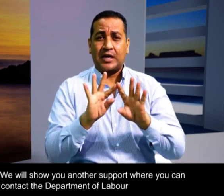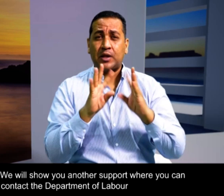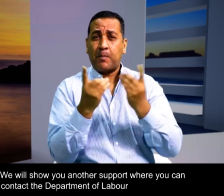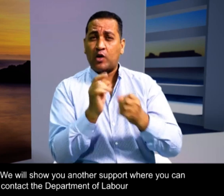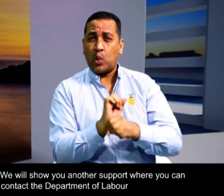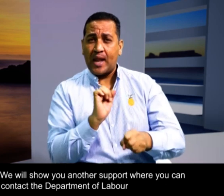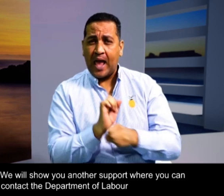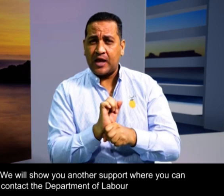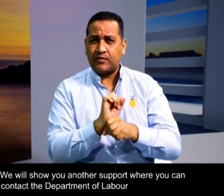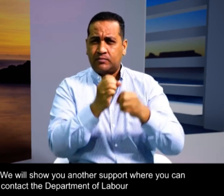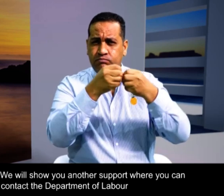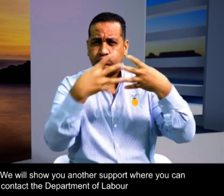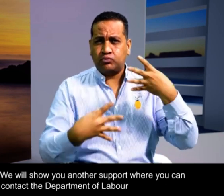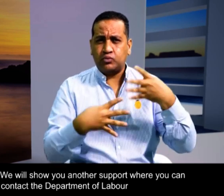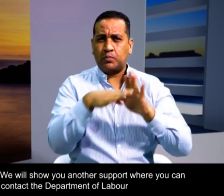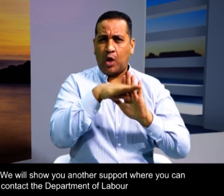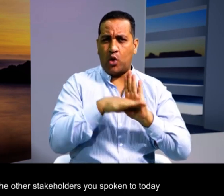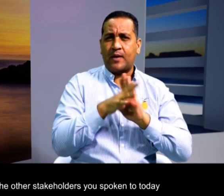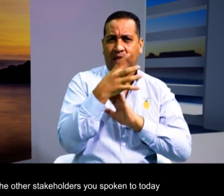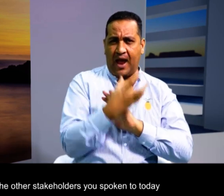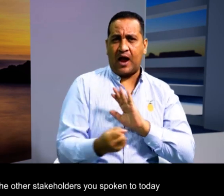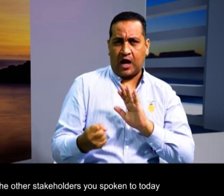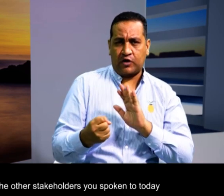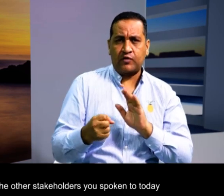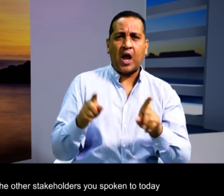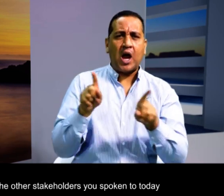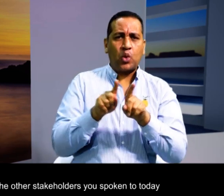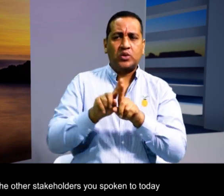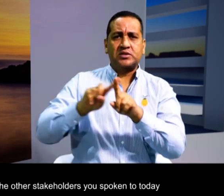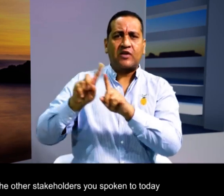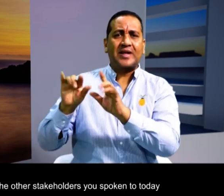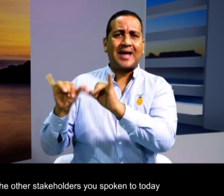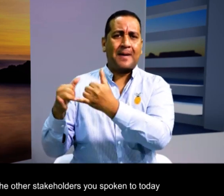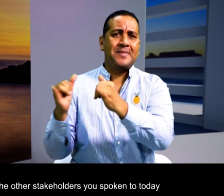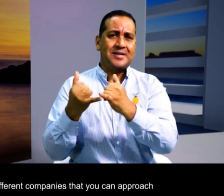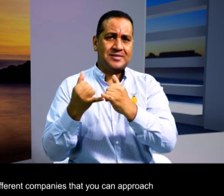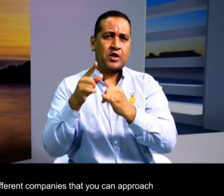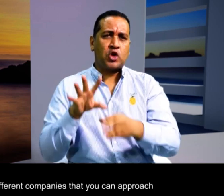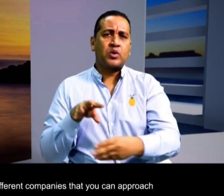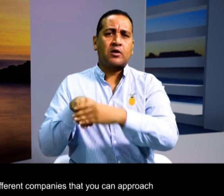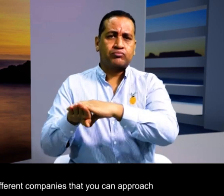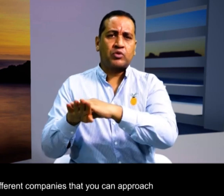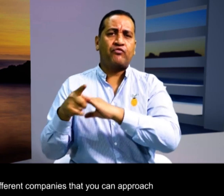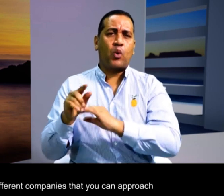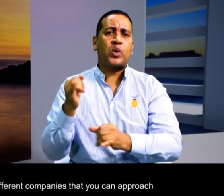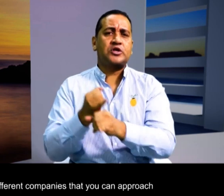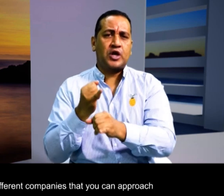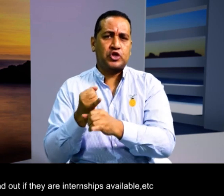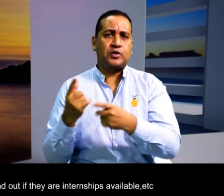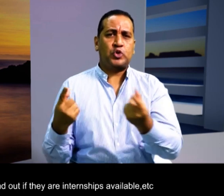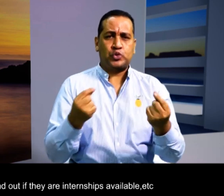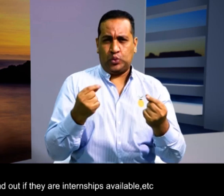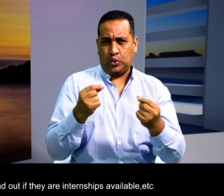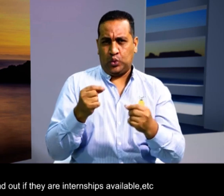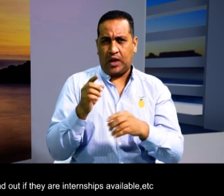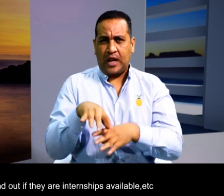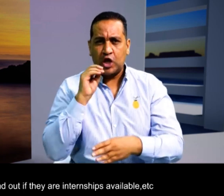the Department of Labour and all the other stakeholders we've spoken to today. And different companies that you can approach and